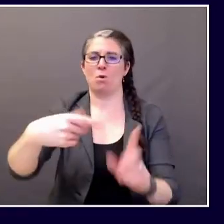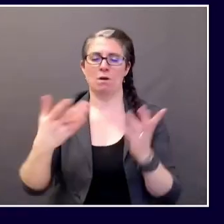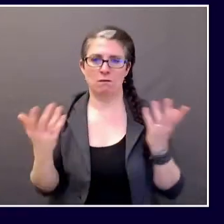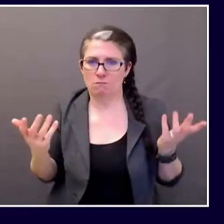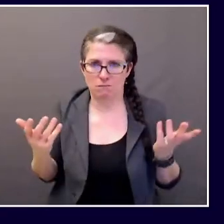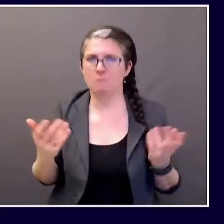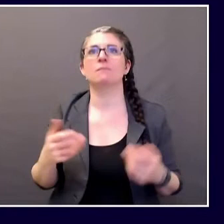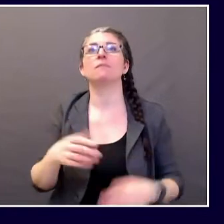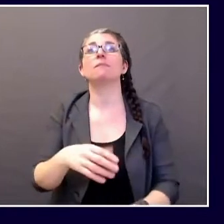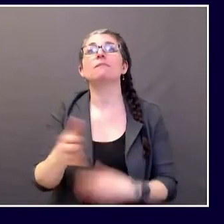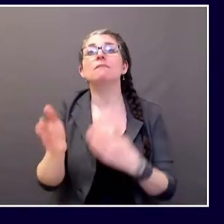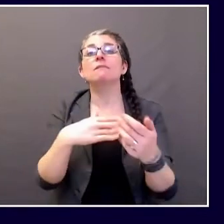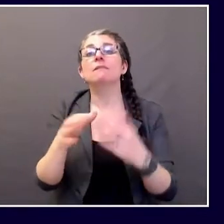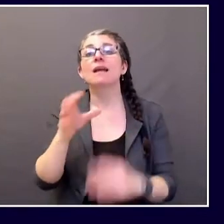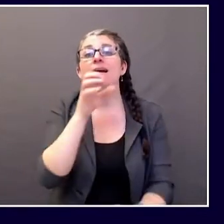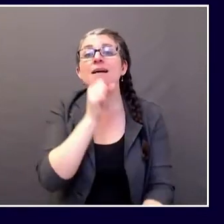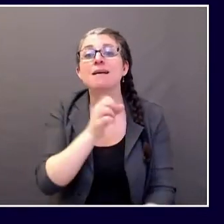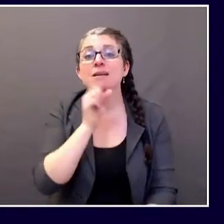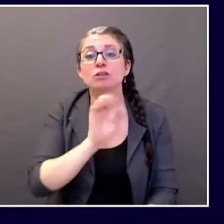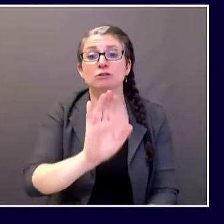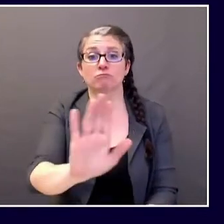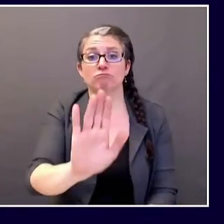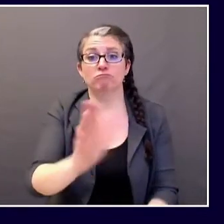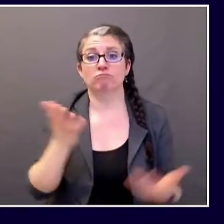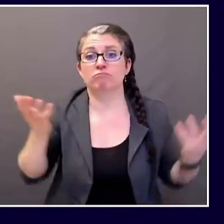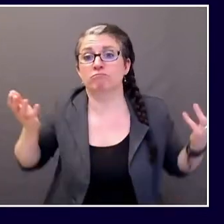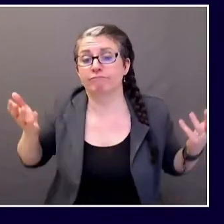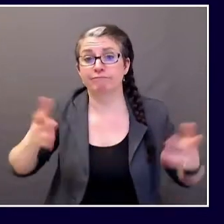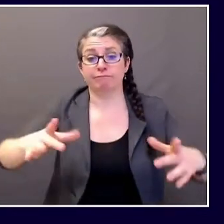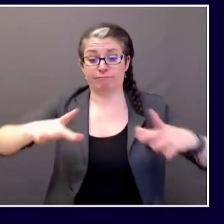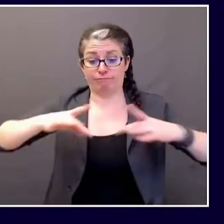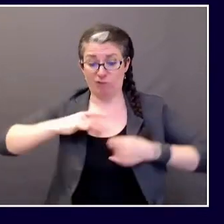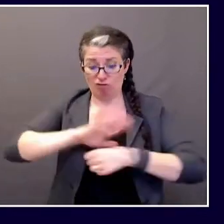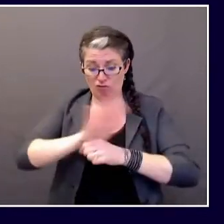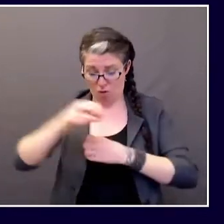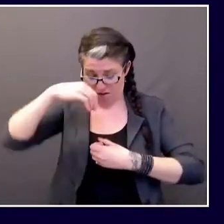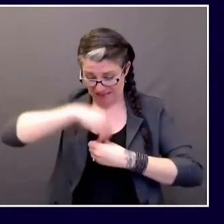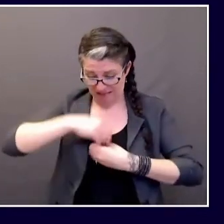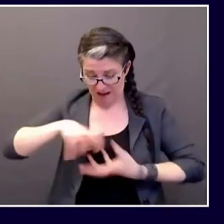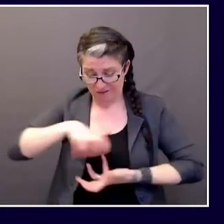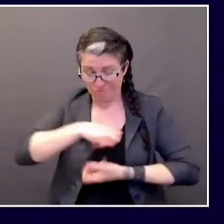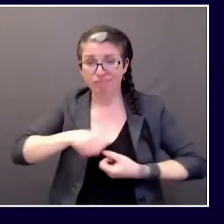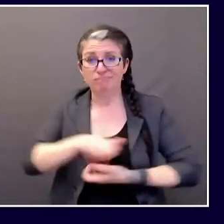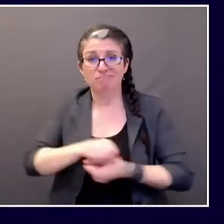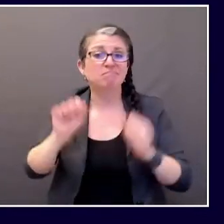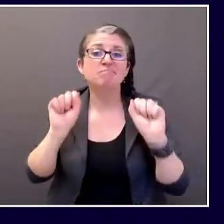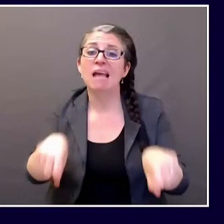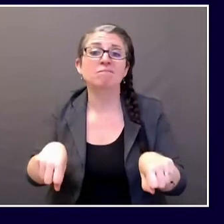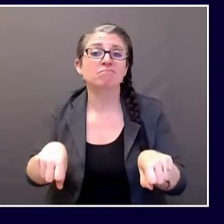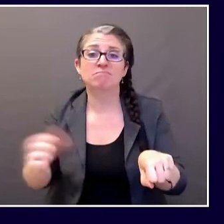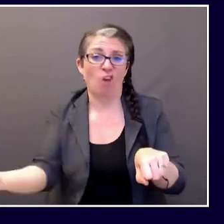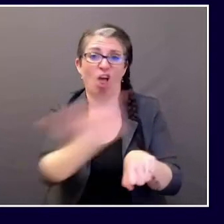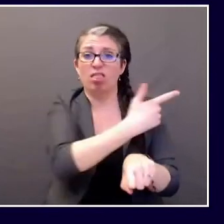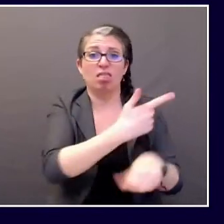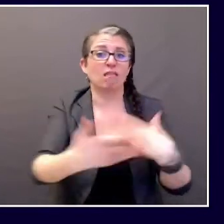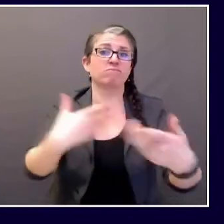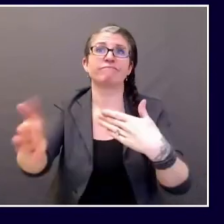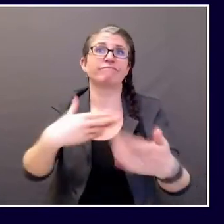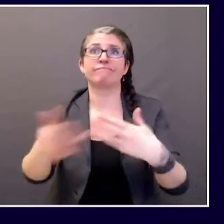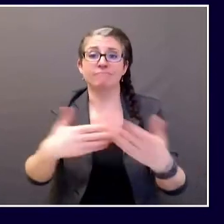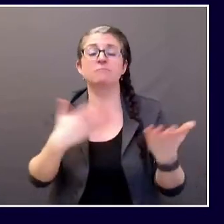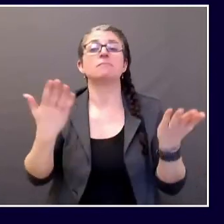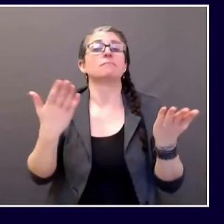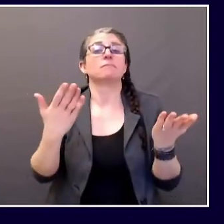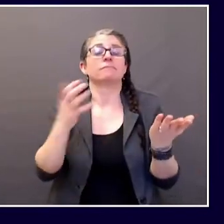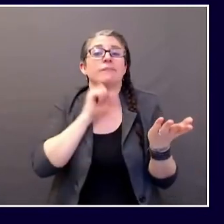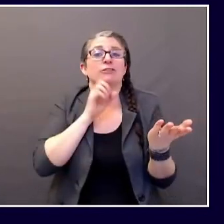as what we see with age. And so there are conditions that increase the likelihood of bad outcomes by X%. But when